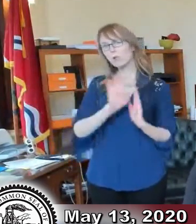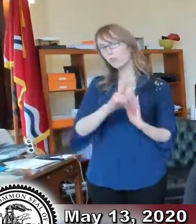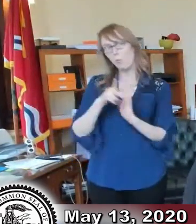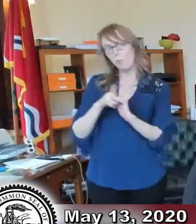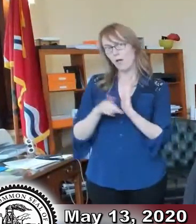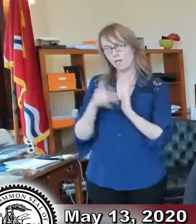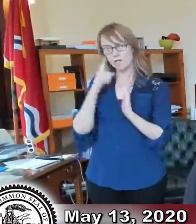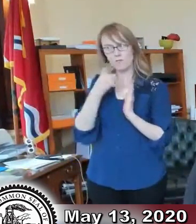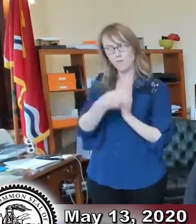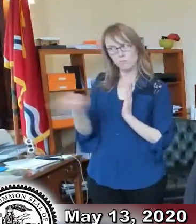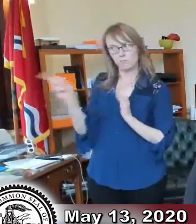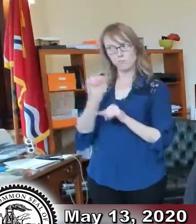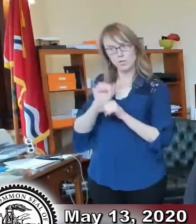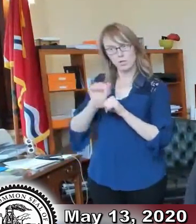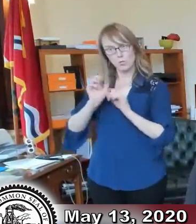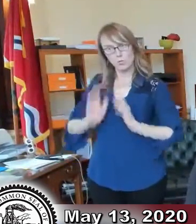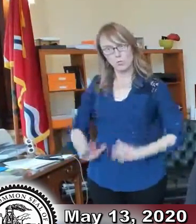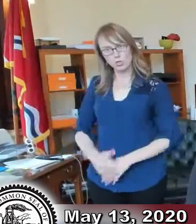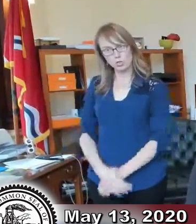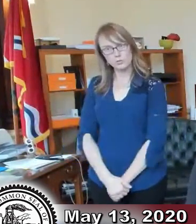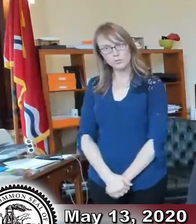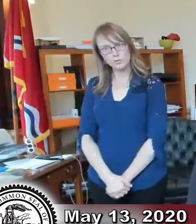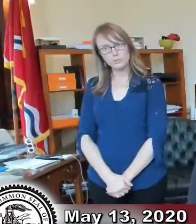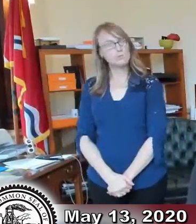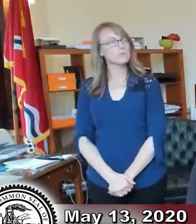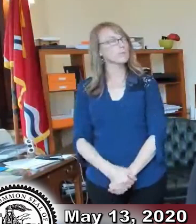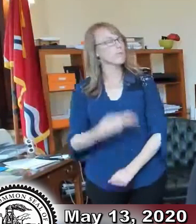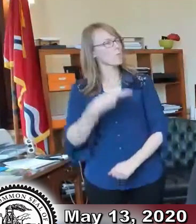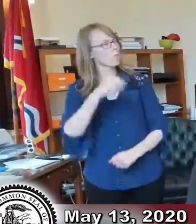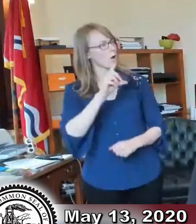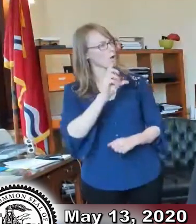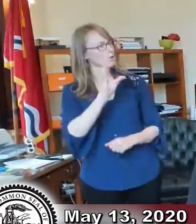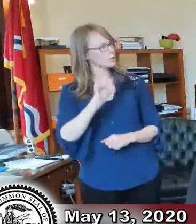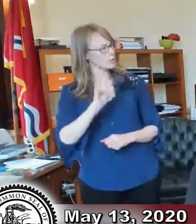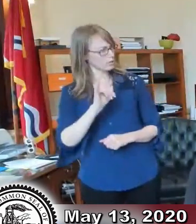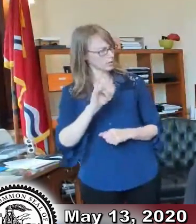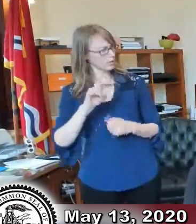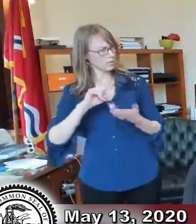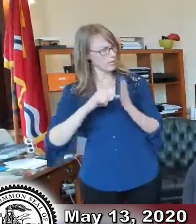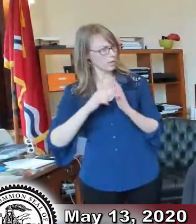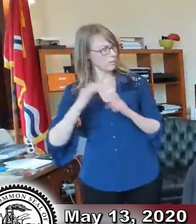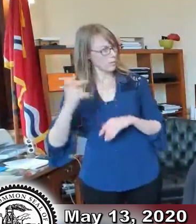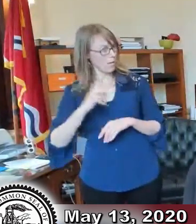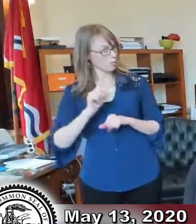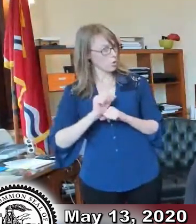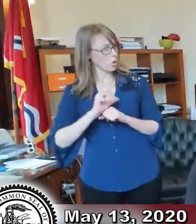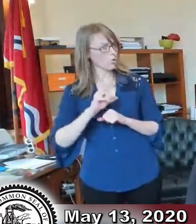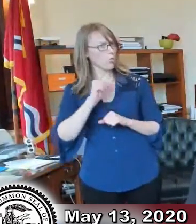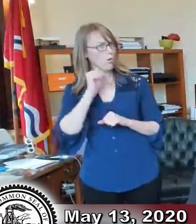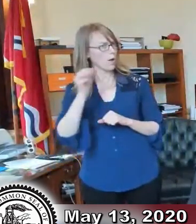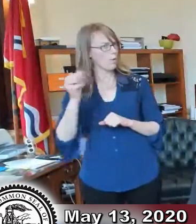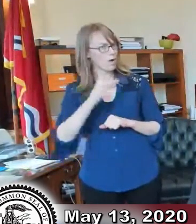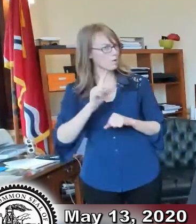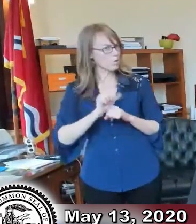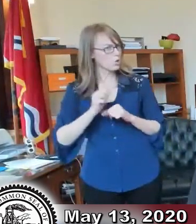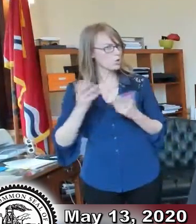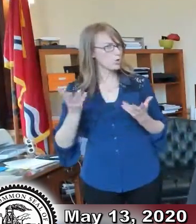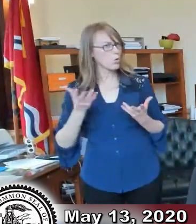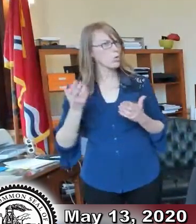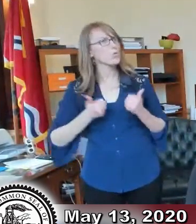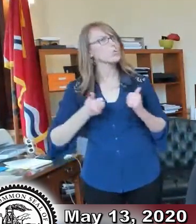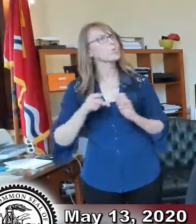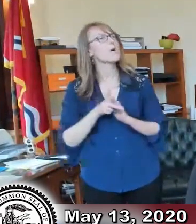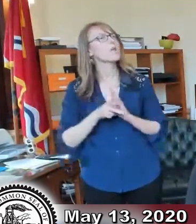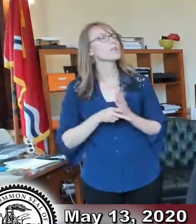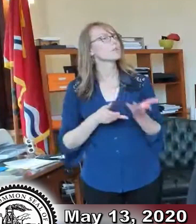reopen, I suppose? The policy about coming back to work, or about not coming back to work, or, I mean,